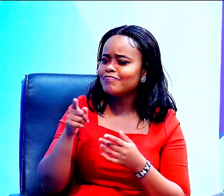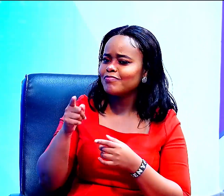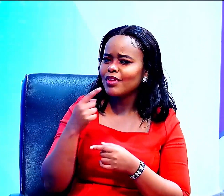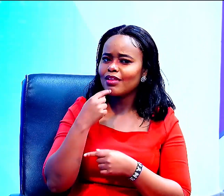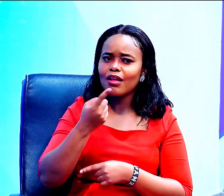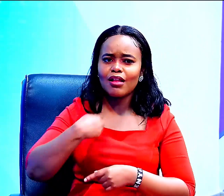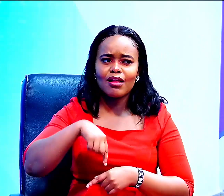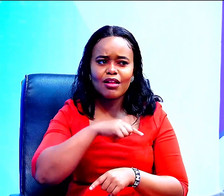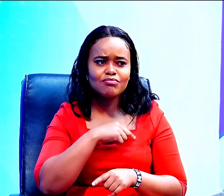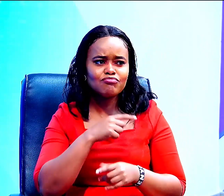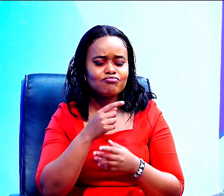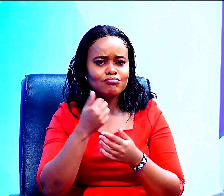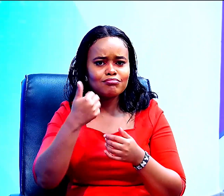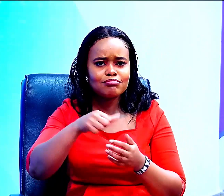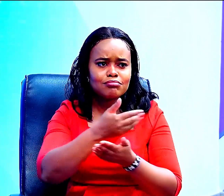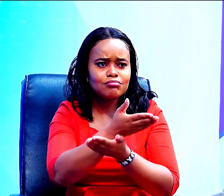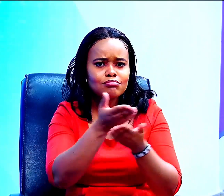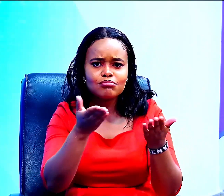anywhere,